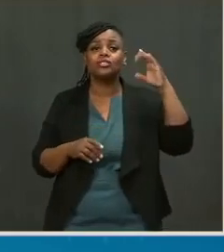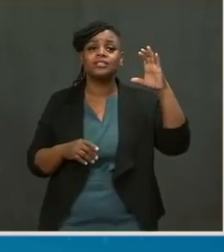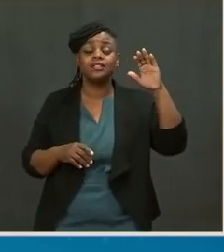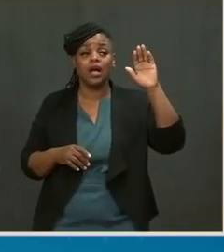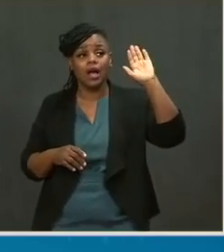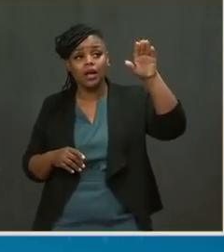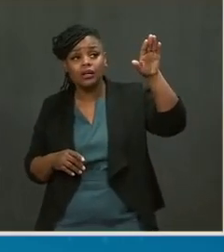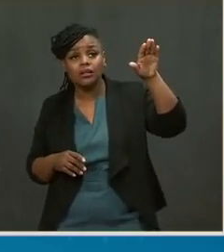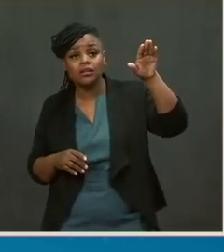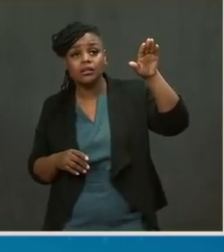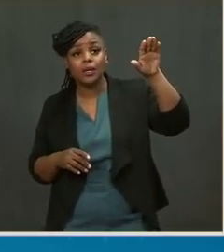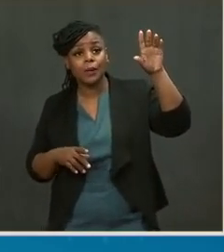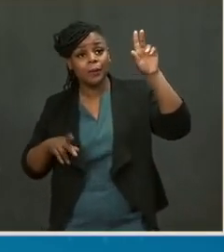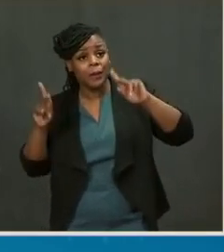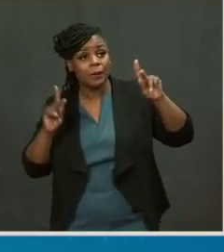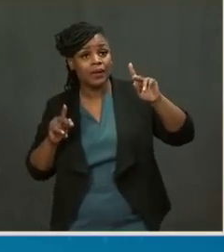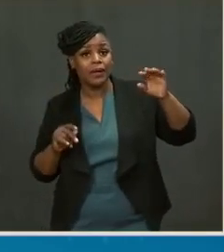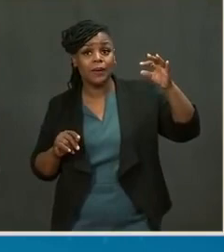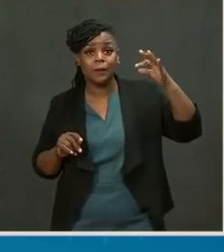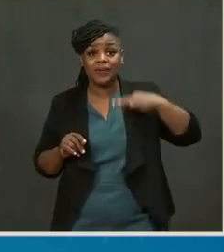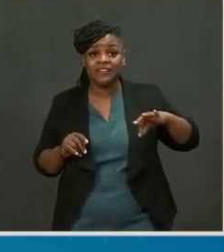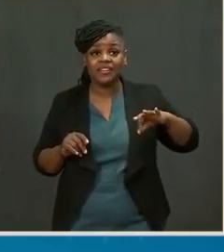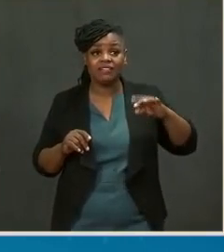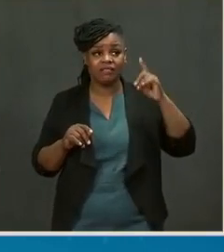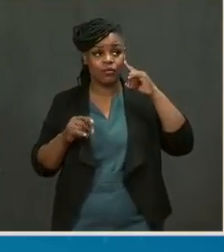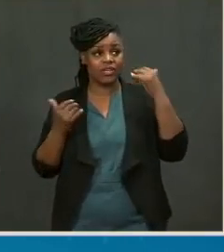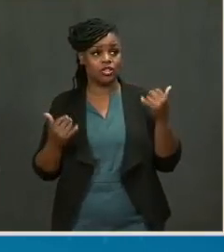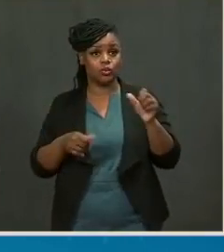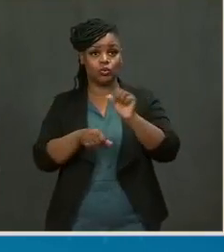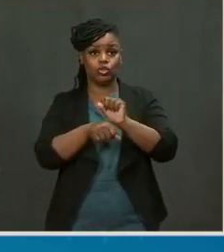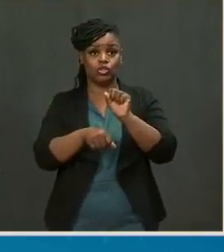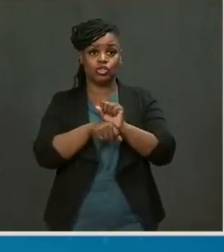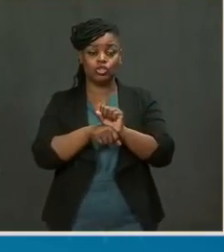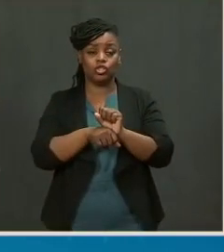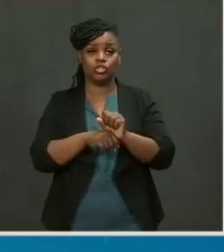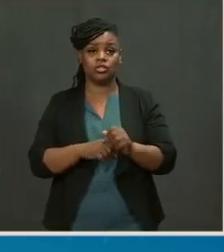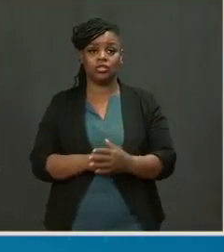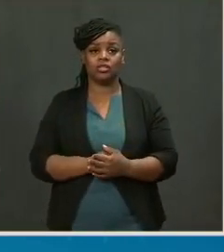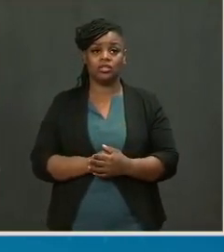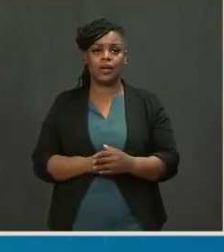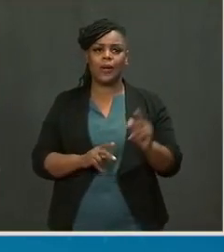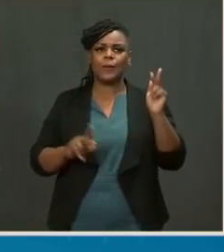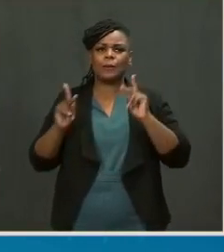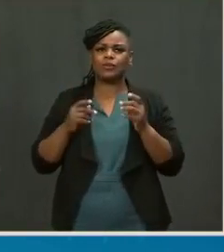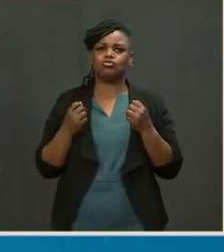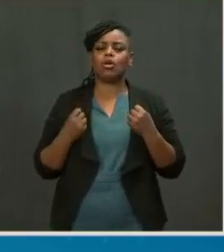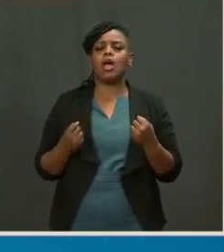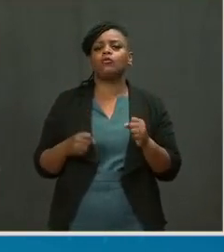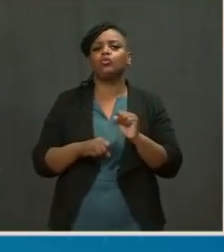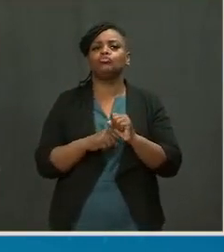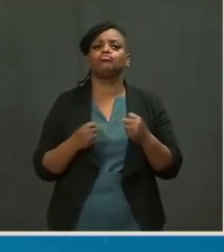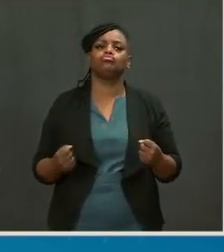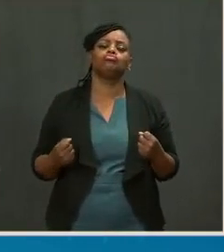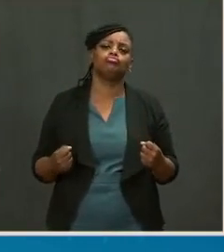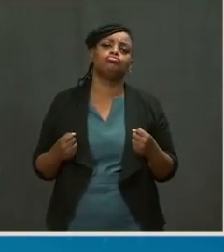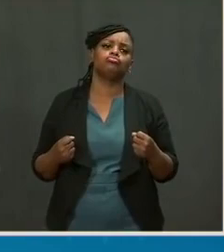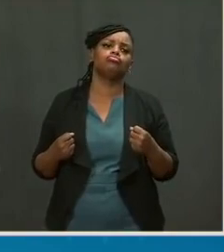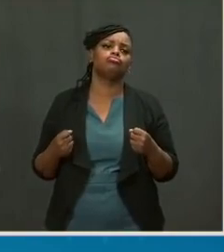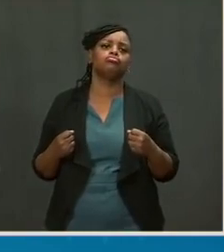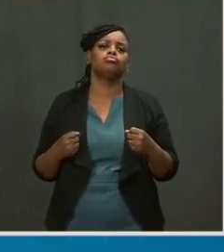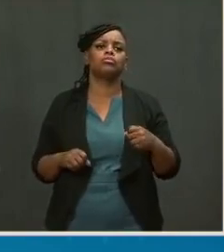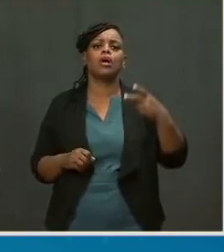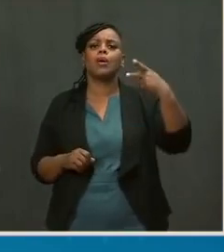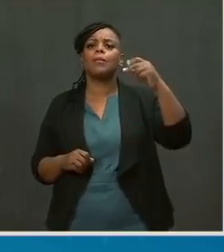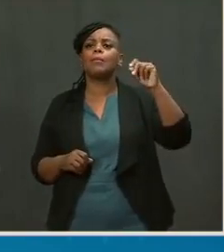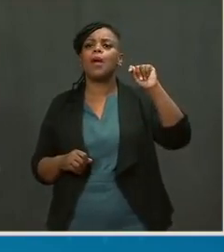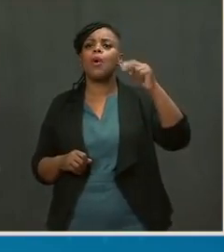work, when they're trying to drive to work over potholes, they're not thinking about